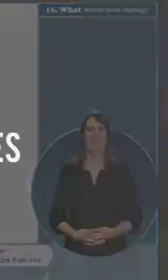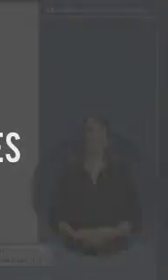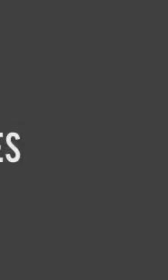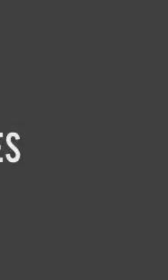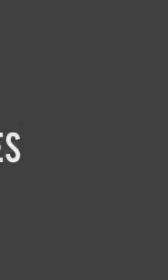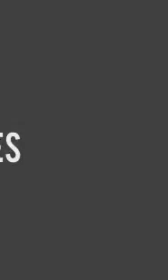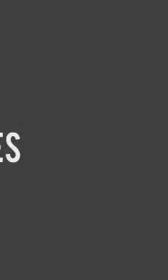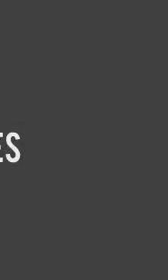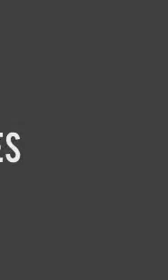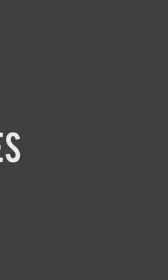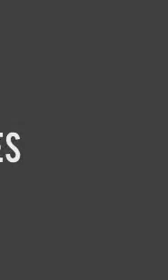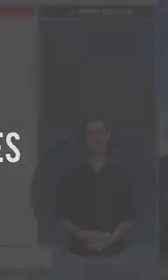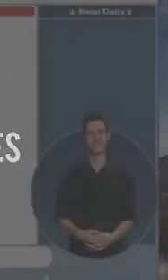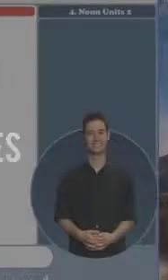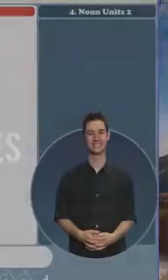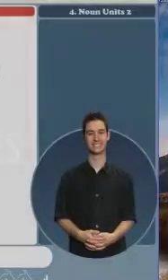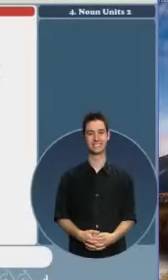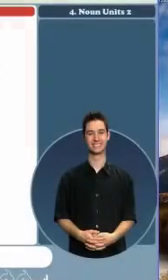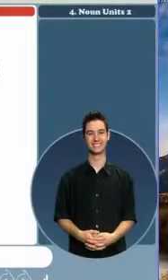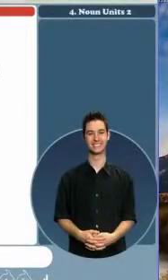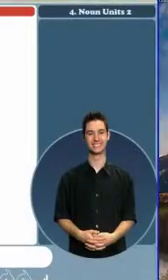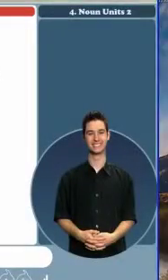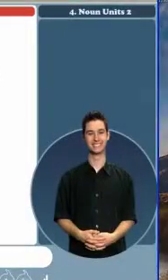or a combination.